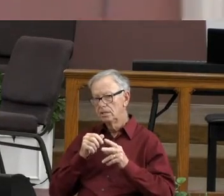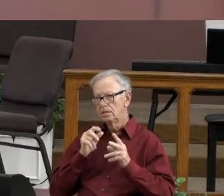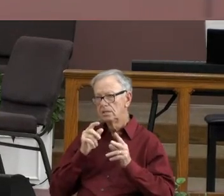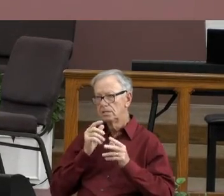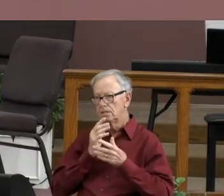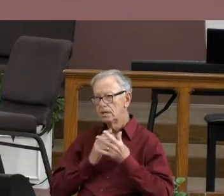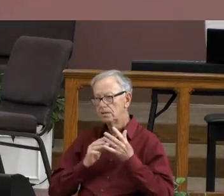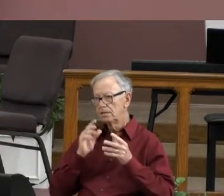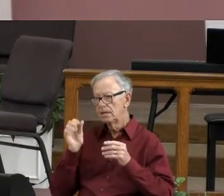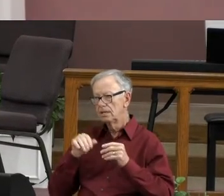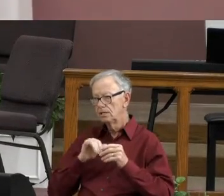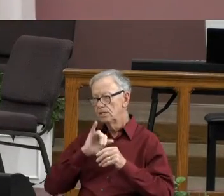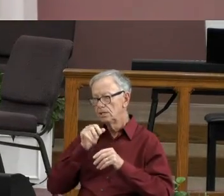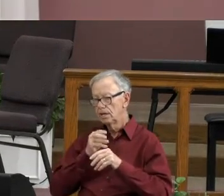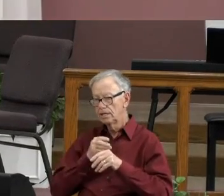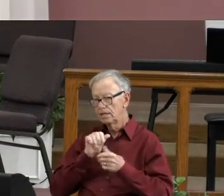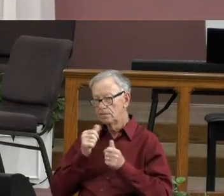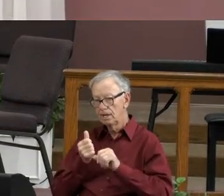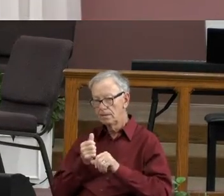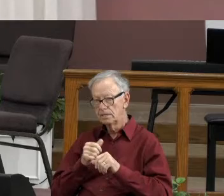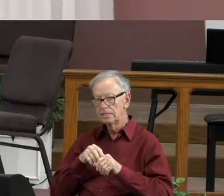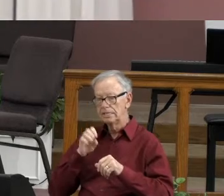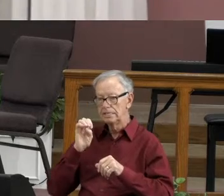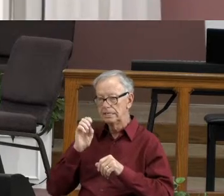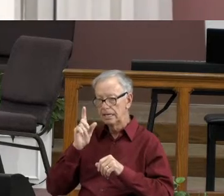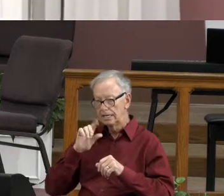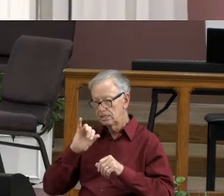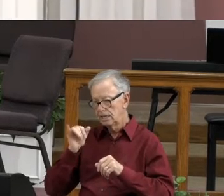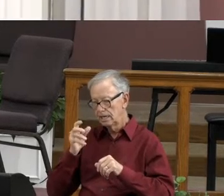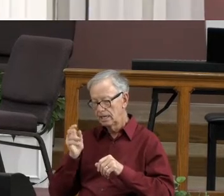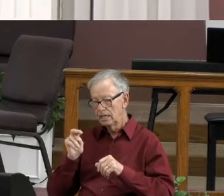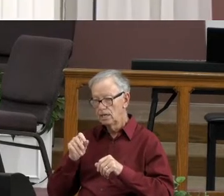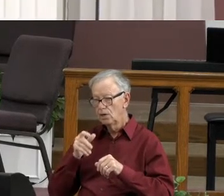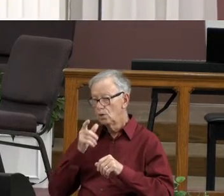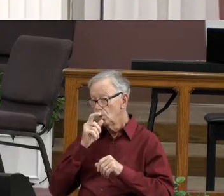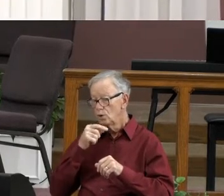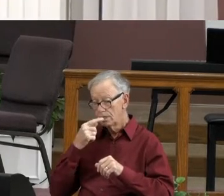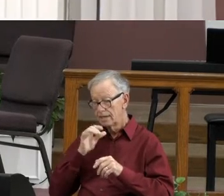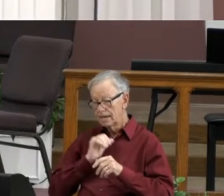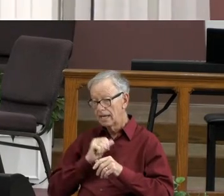prophets." And he looked at them and he said, but who do you say that I am?"